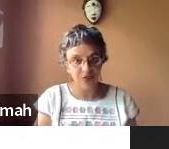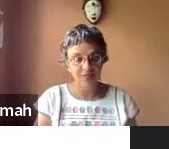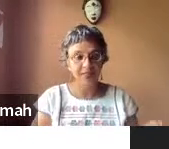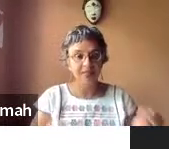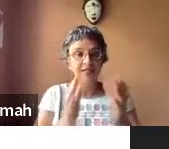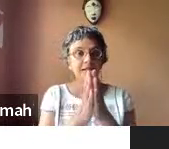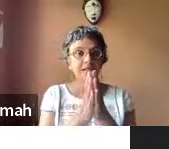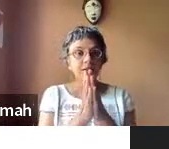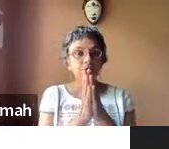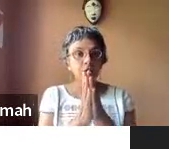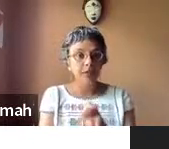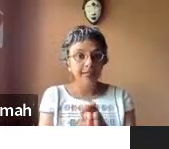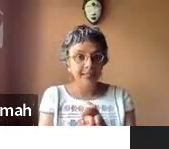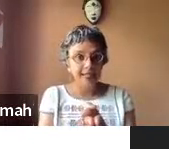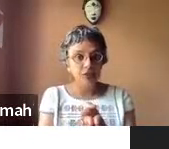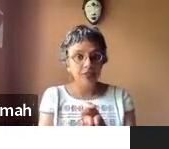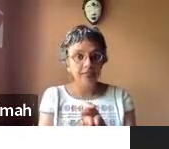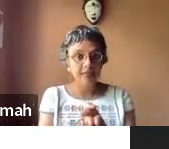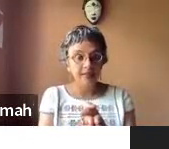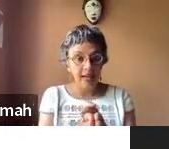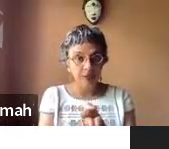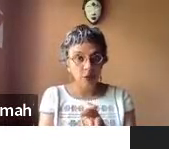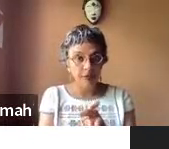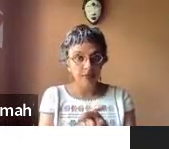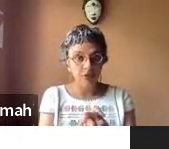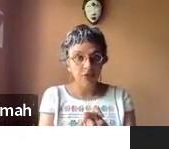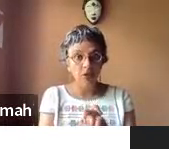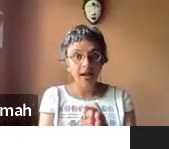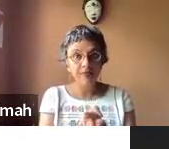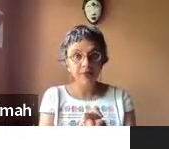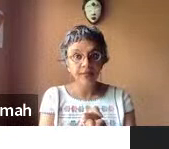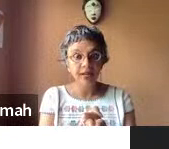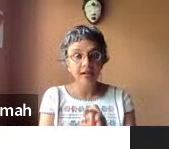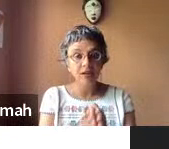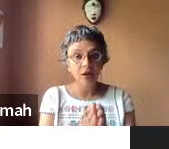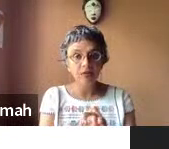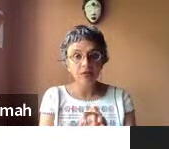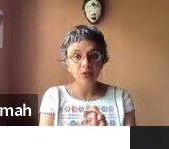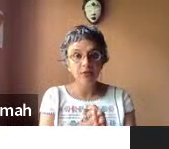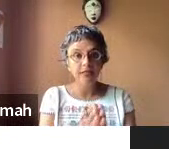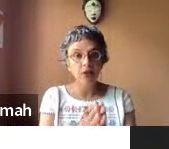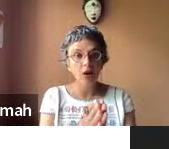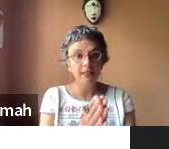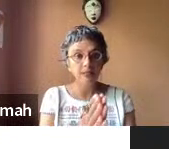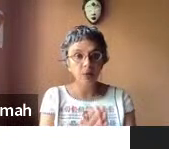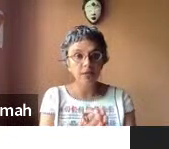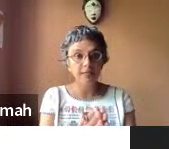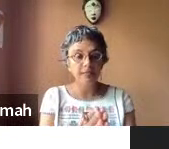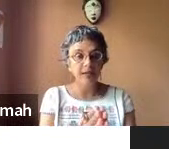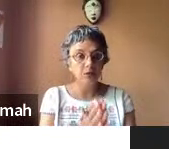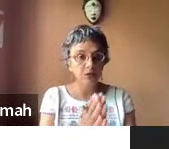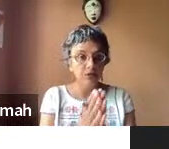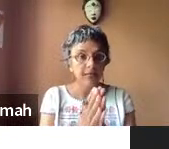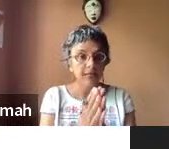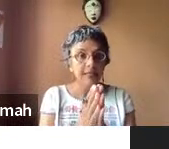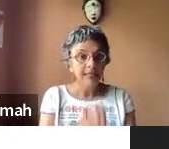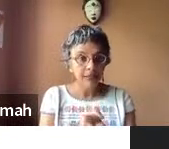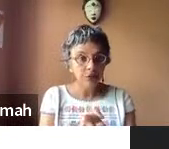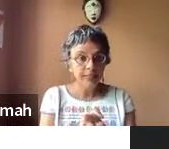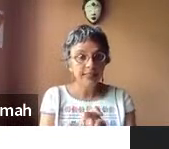after. The United Nations Economic Commission on Africa also early on pointed